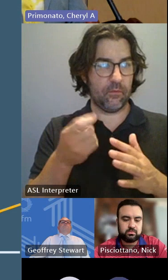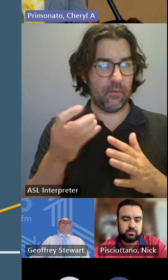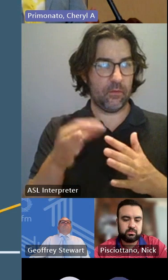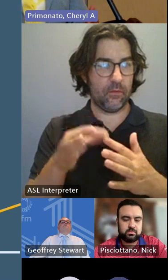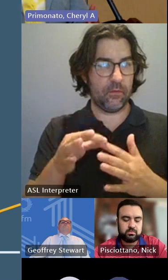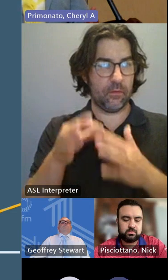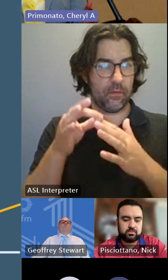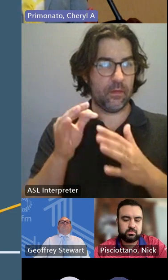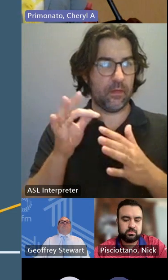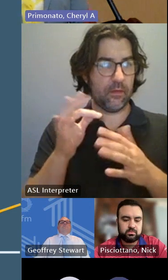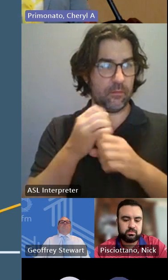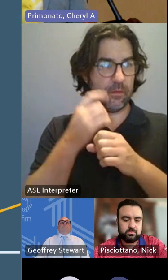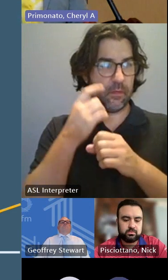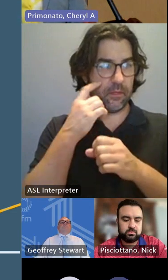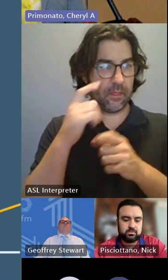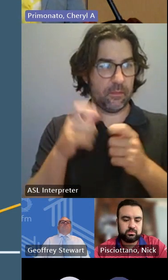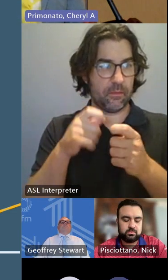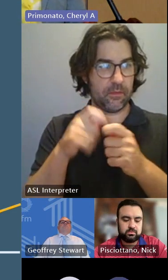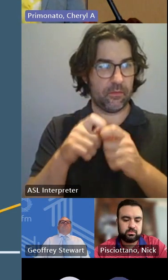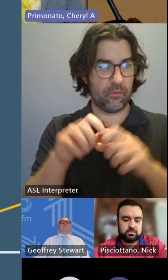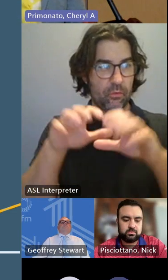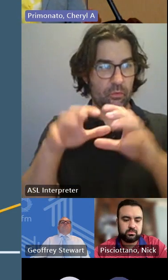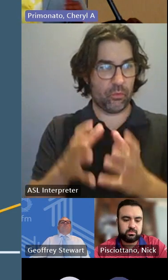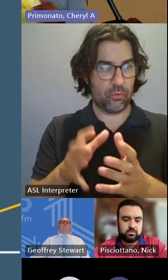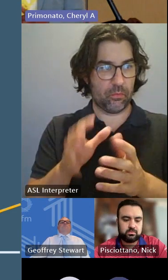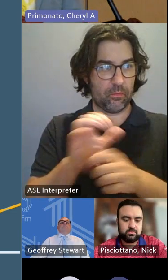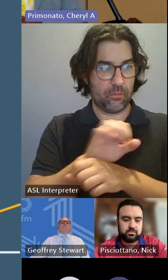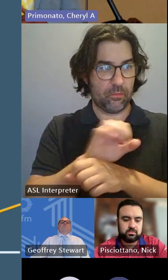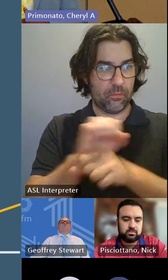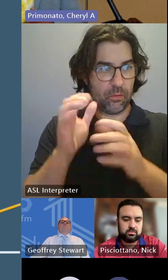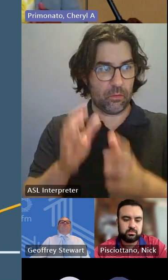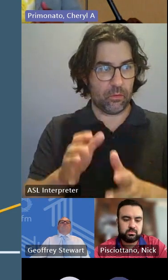it makes sense for certain groups of employees, for instance,